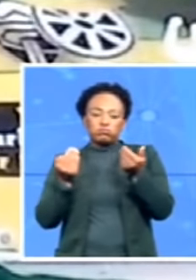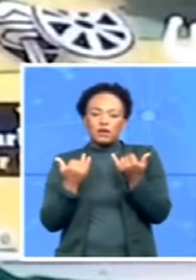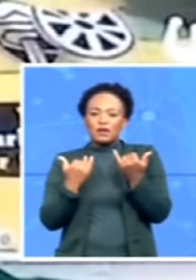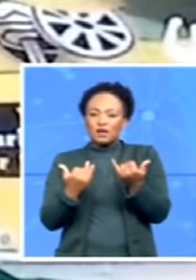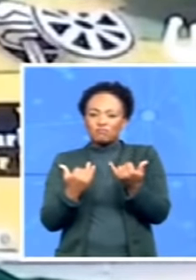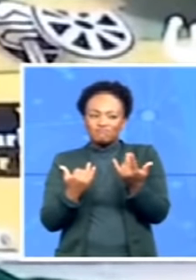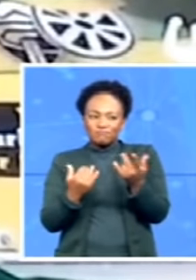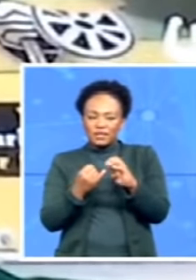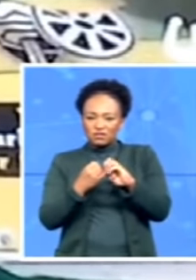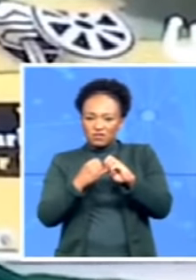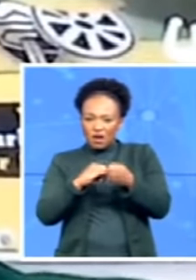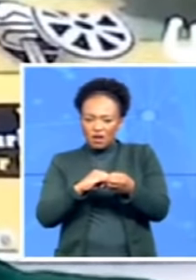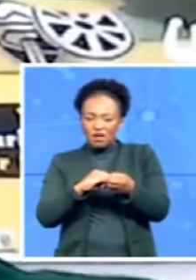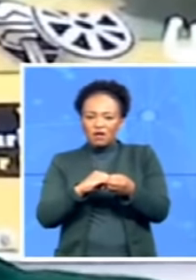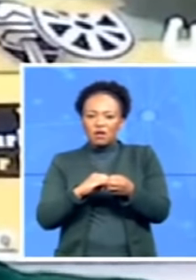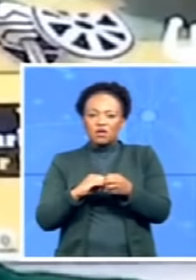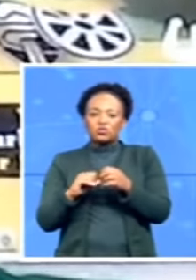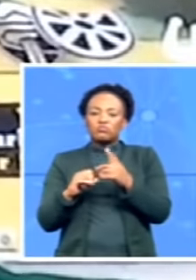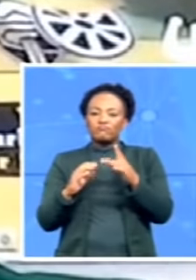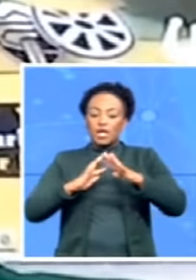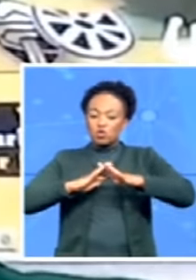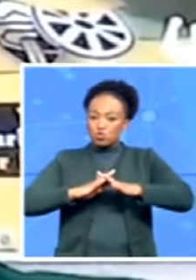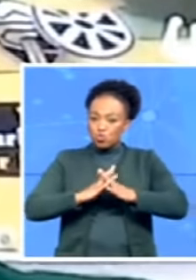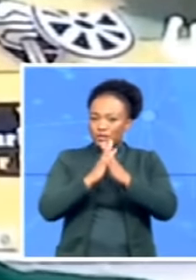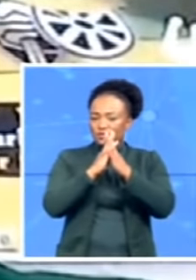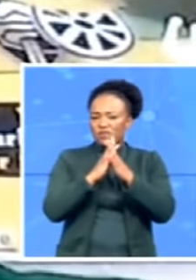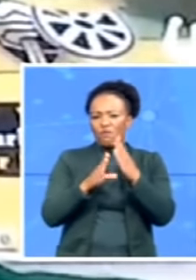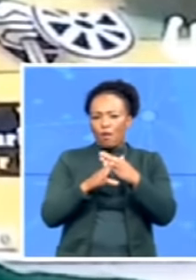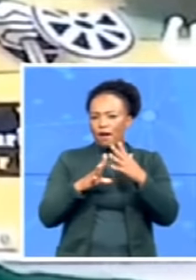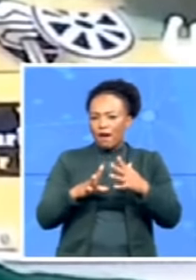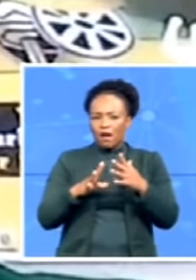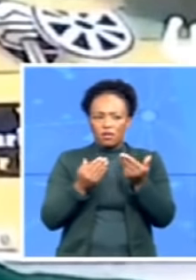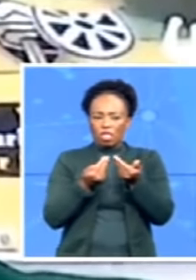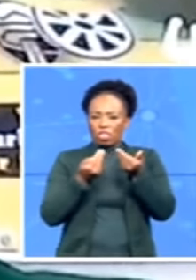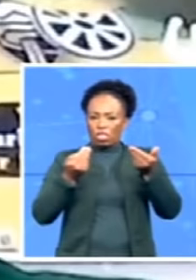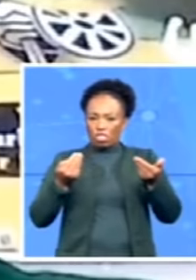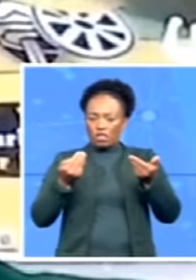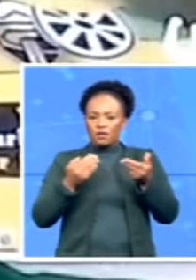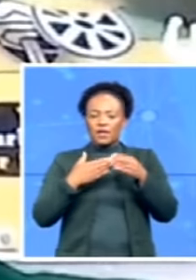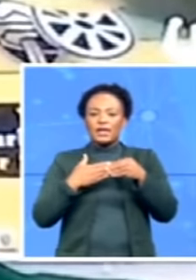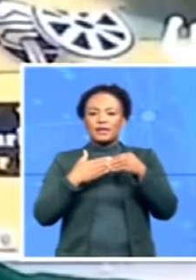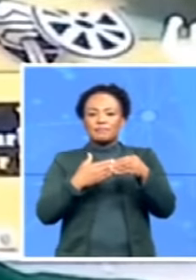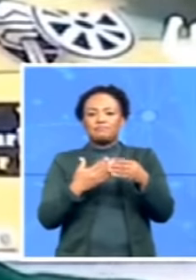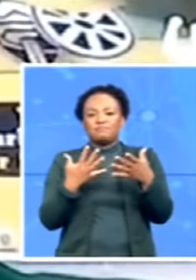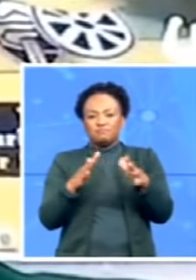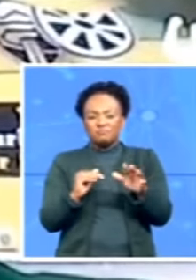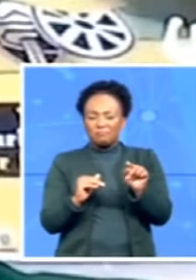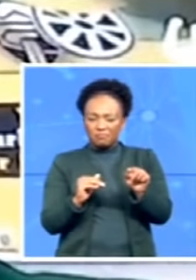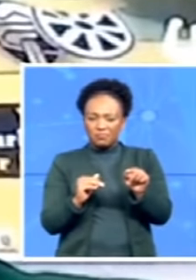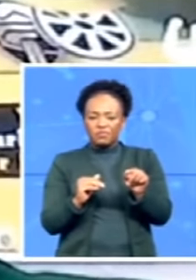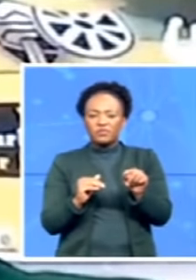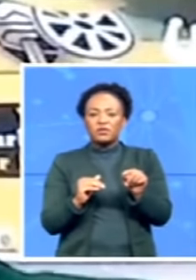undermine the unity of the workers. The leadership has endorsed a decision to place some of the staff